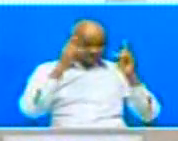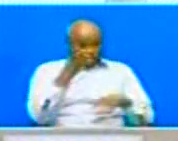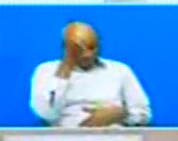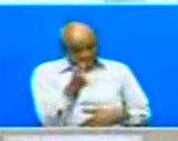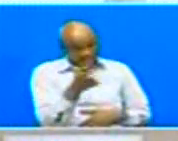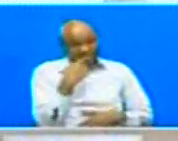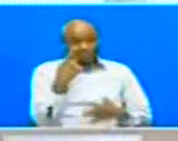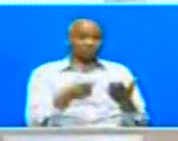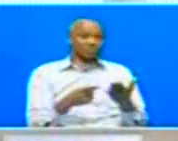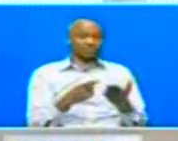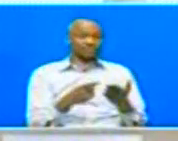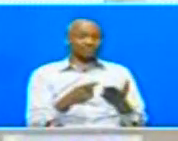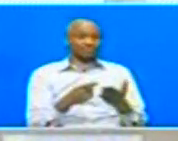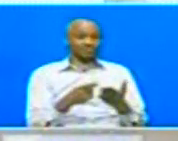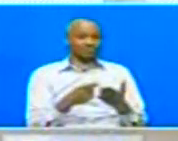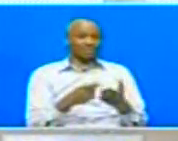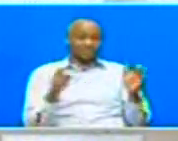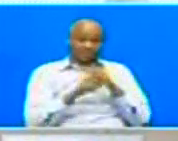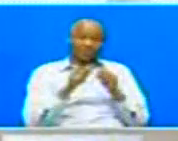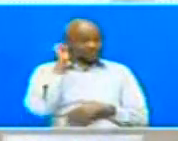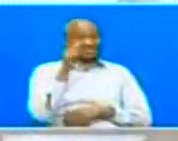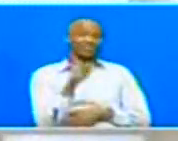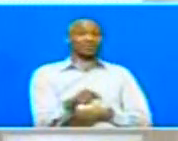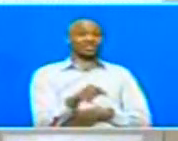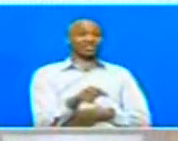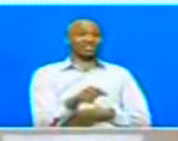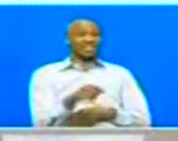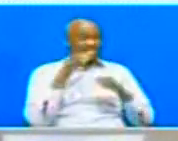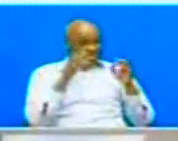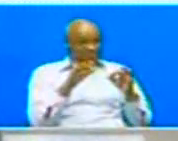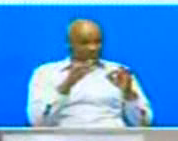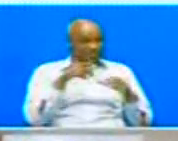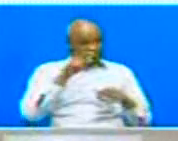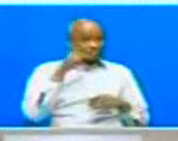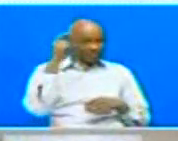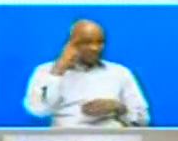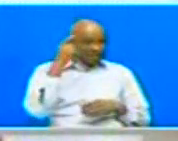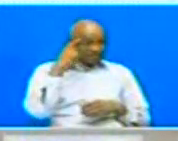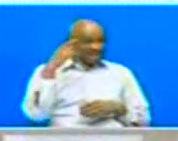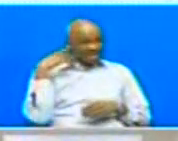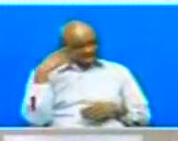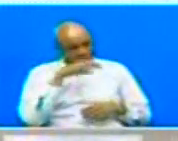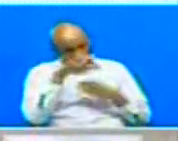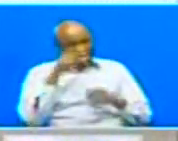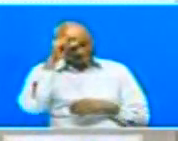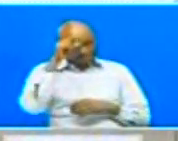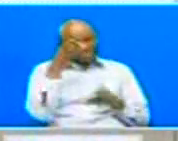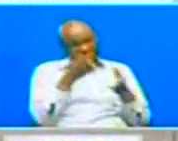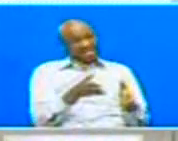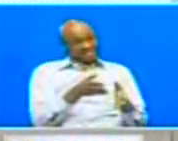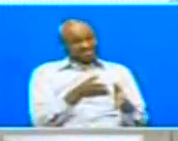which sounded like a declaration to me by the Deputy President, if it is in the context of a cabinet and a full government